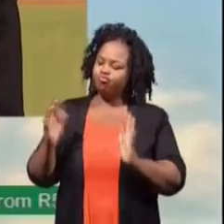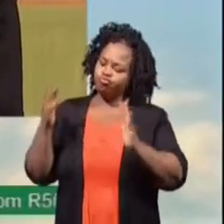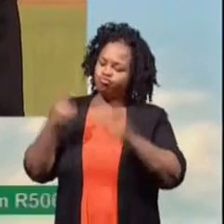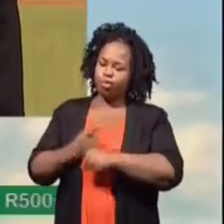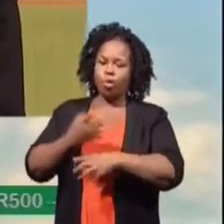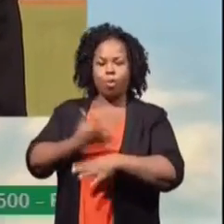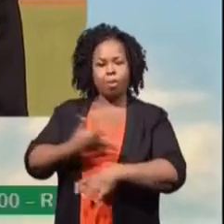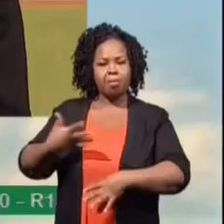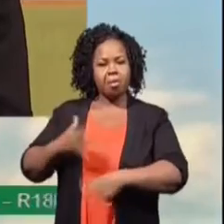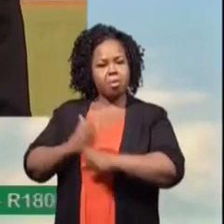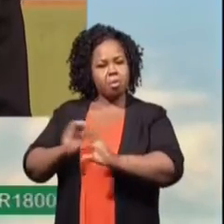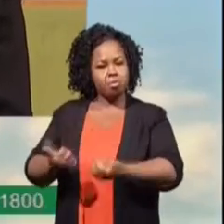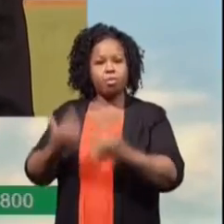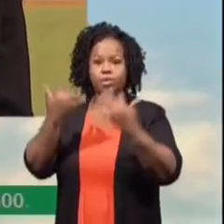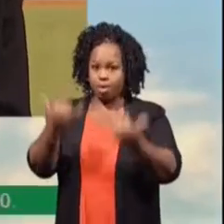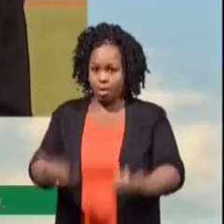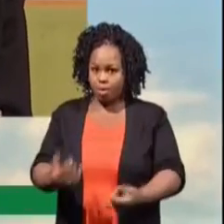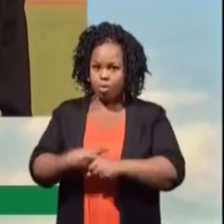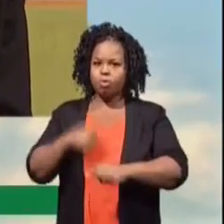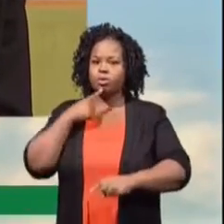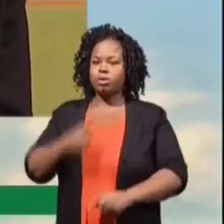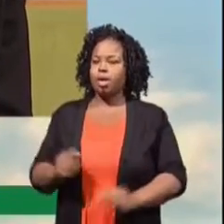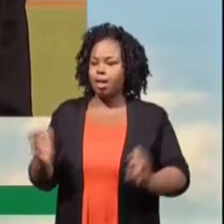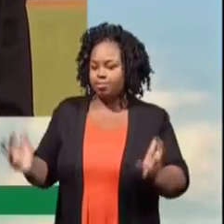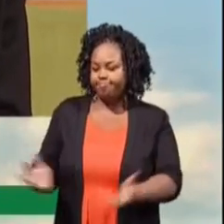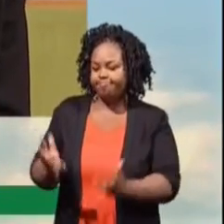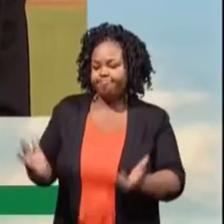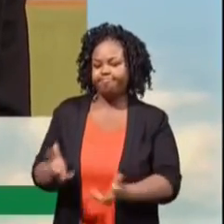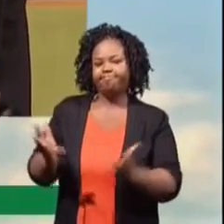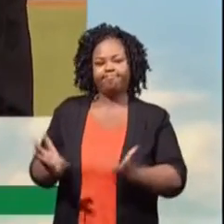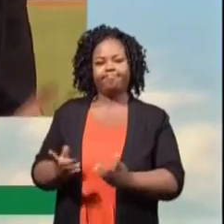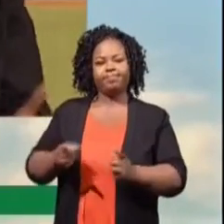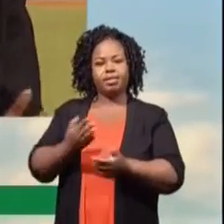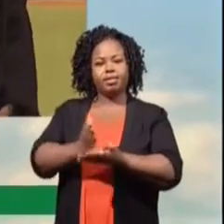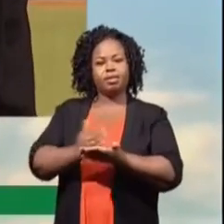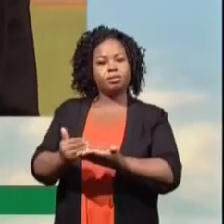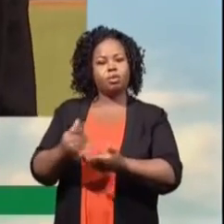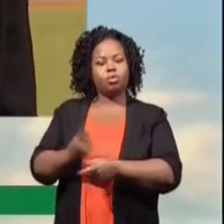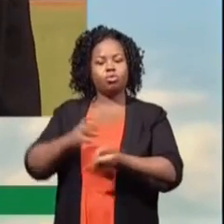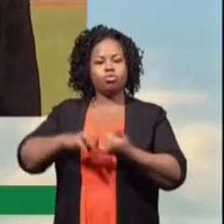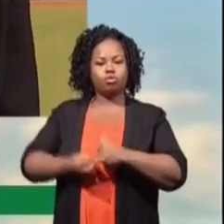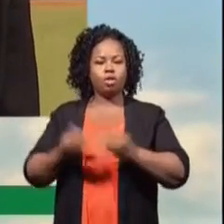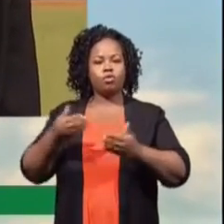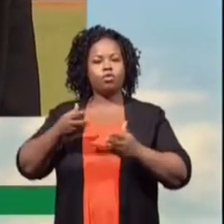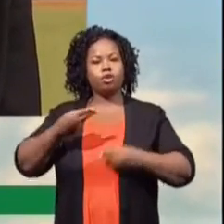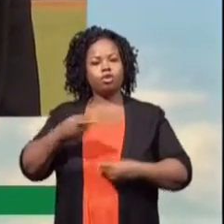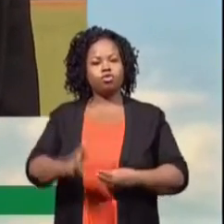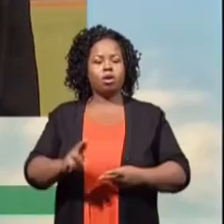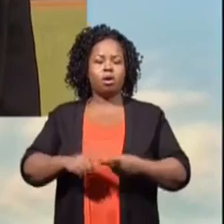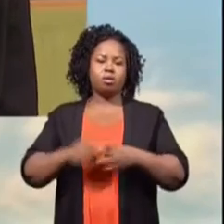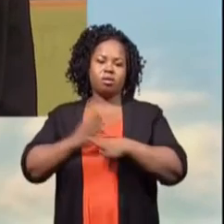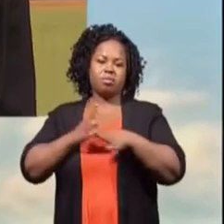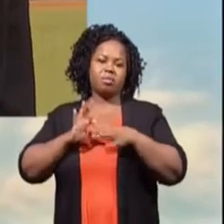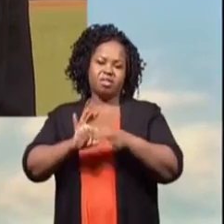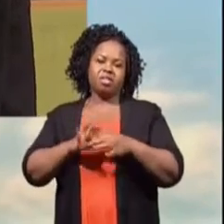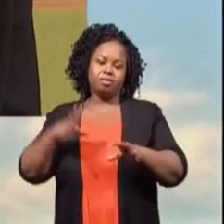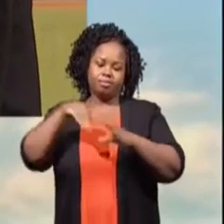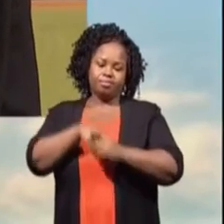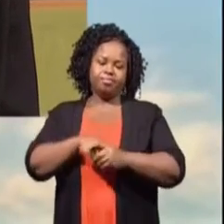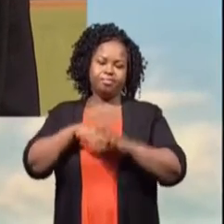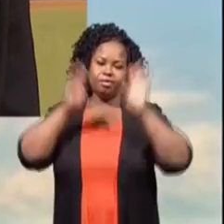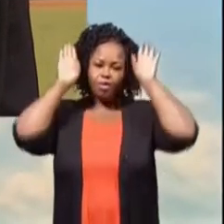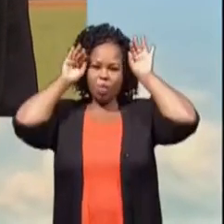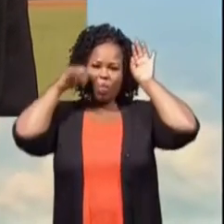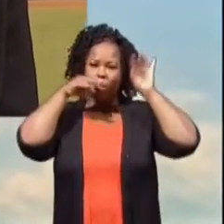abomama abawenzile so we are saying let us enhance the sector silethe I human resource ne labor relations ema crash in terms of giving